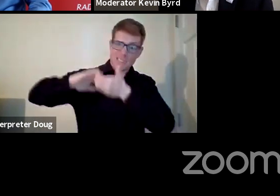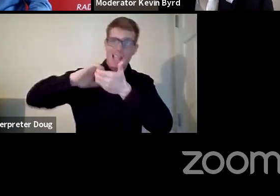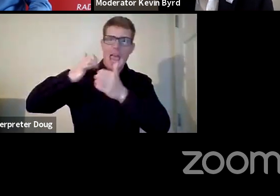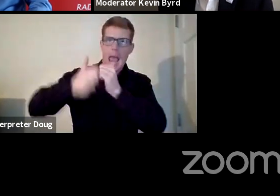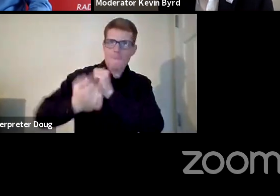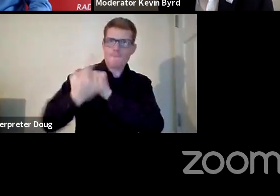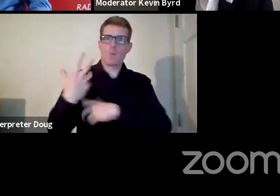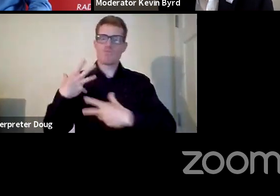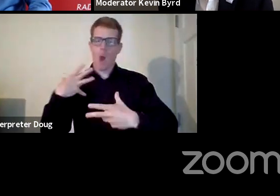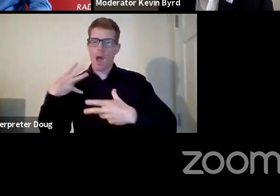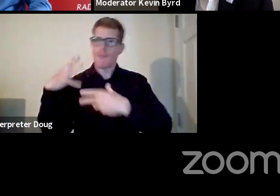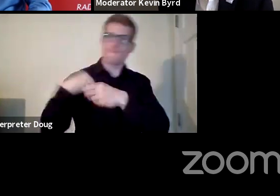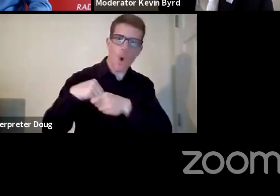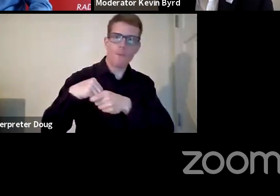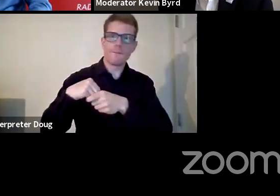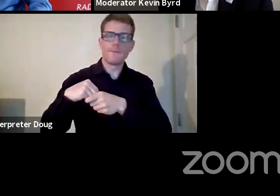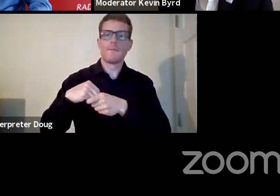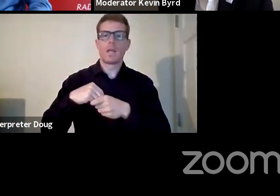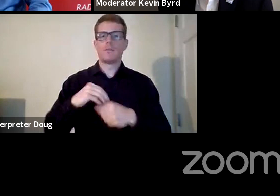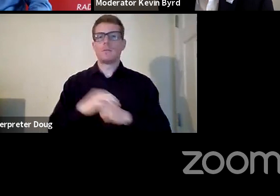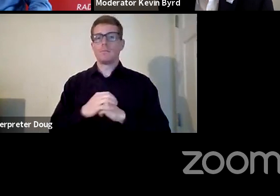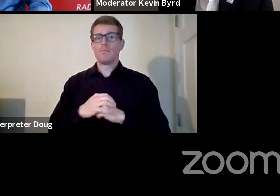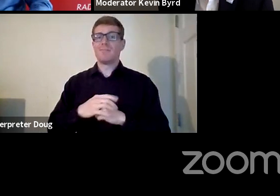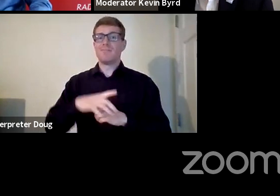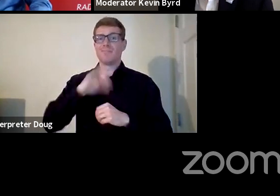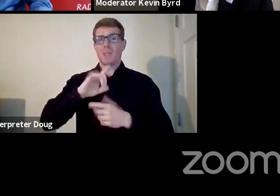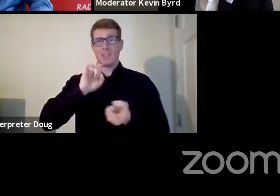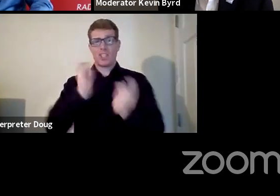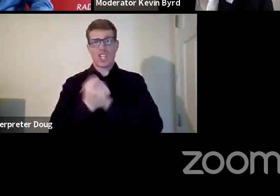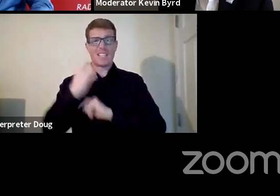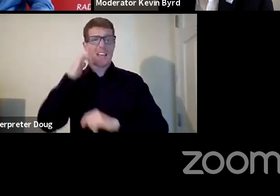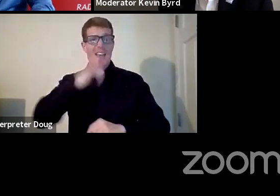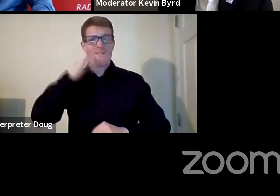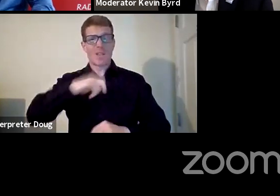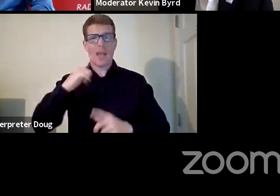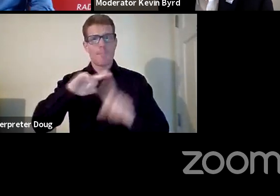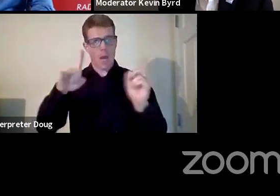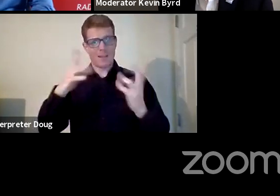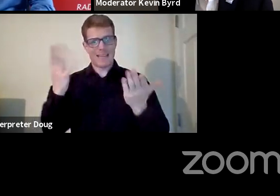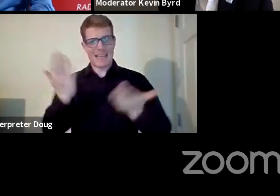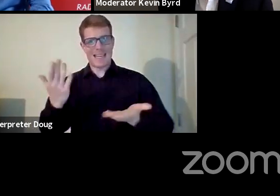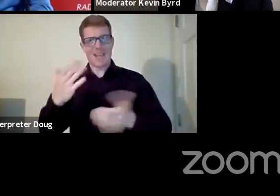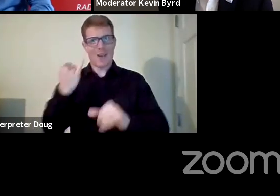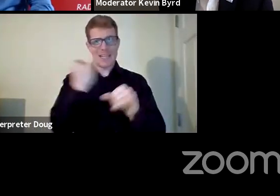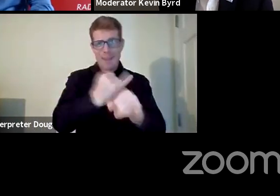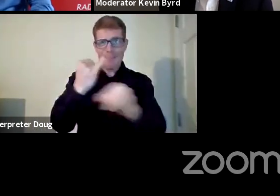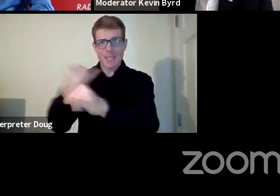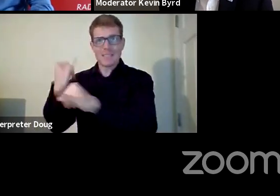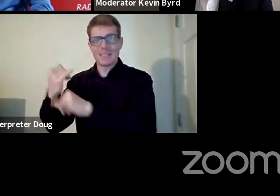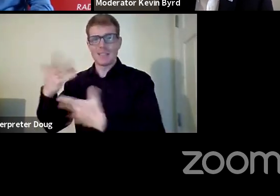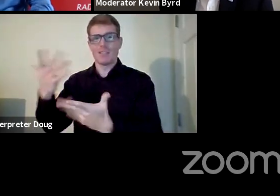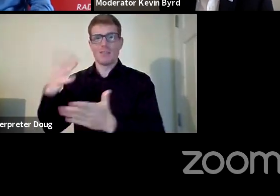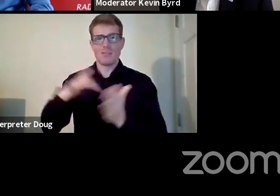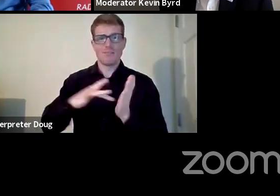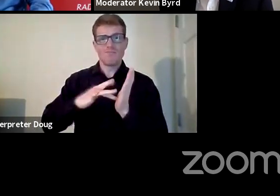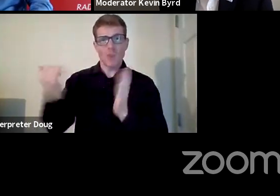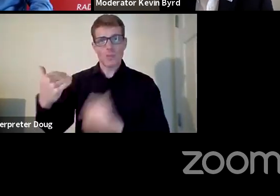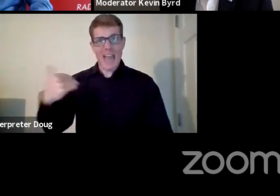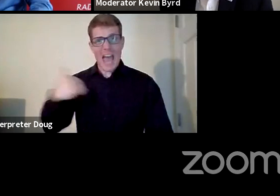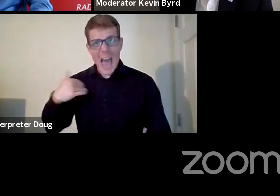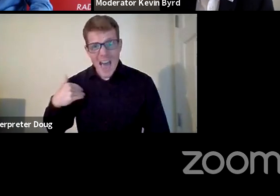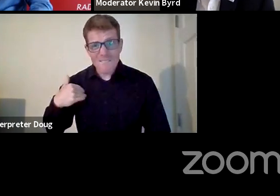changes every day. We're fortunate on our campuses, though, to have experts who can also feed into this. I don't want